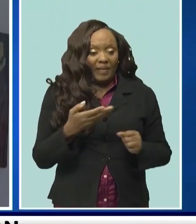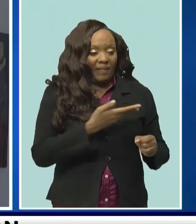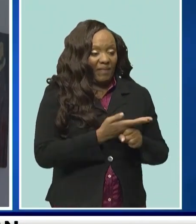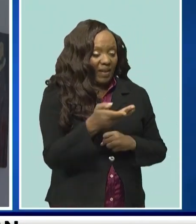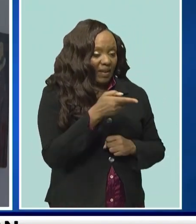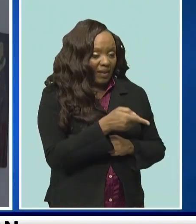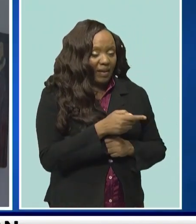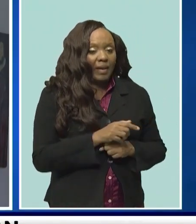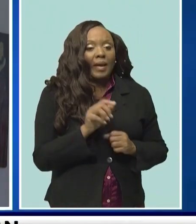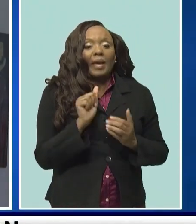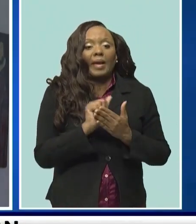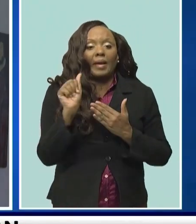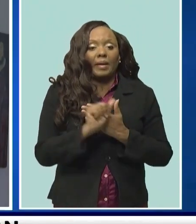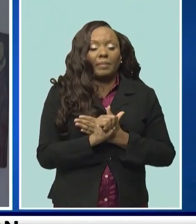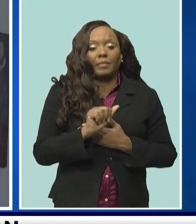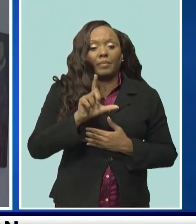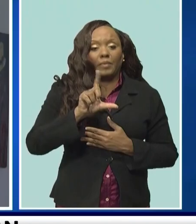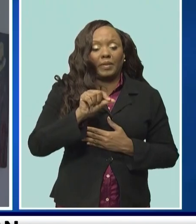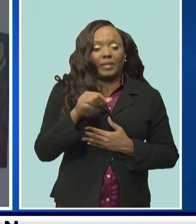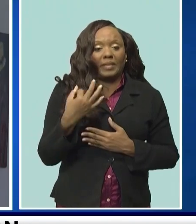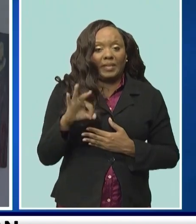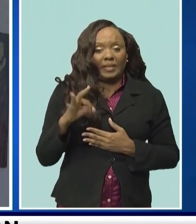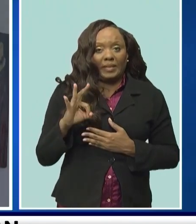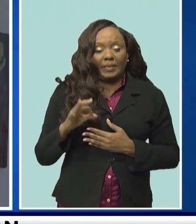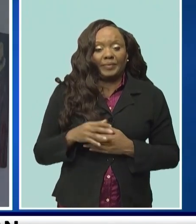in April 2019.